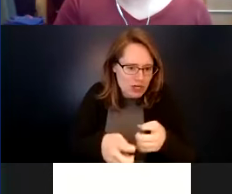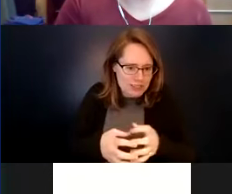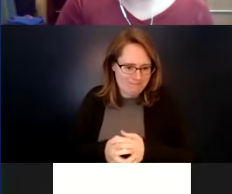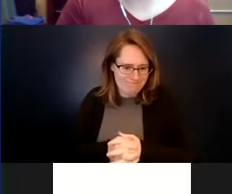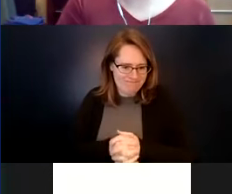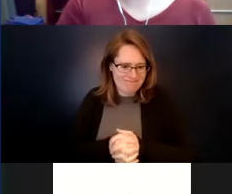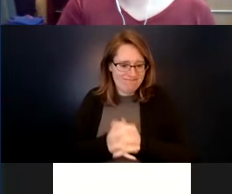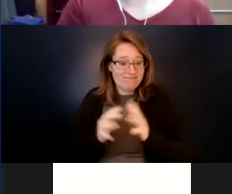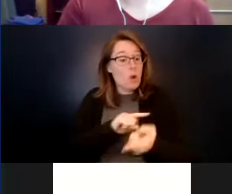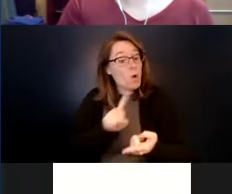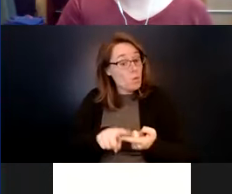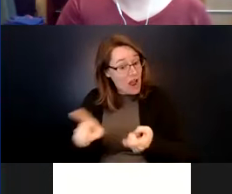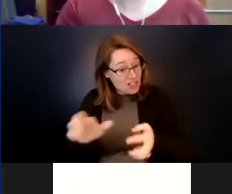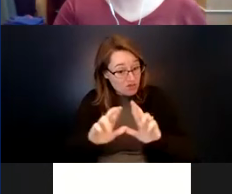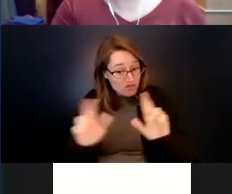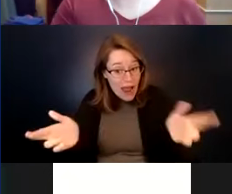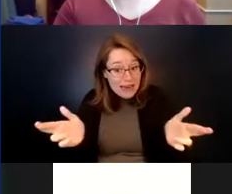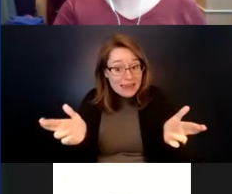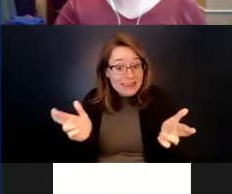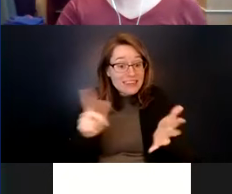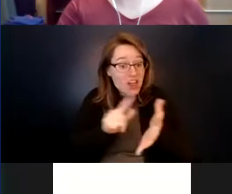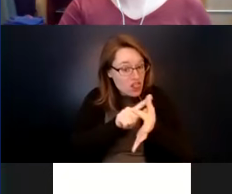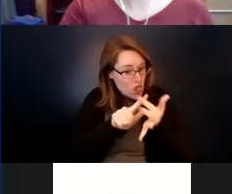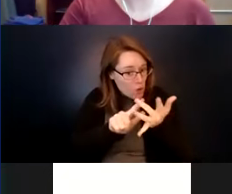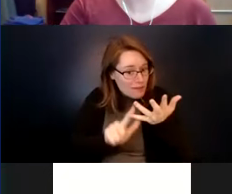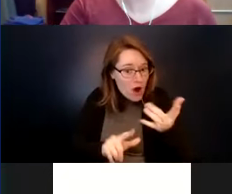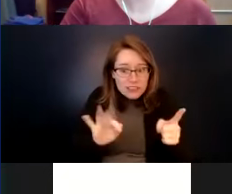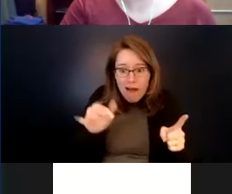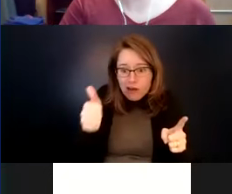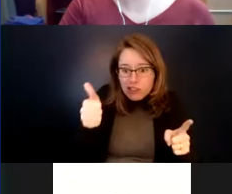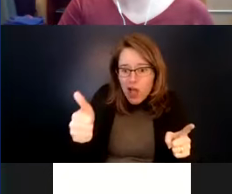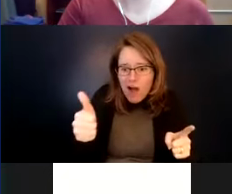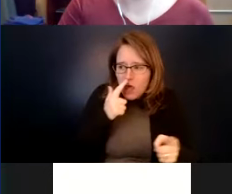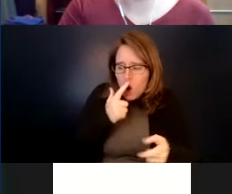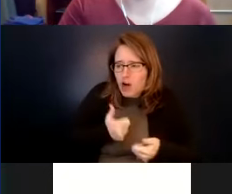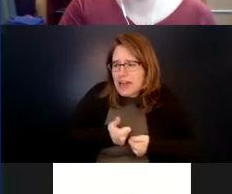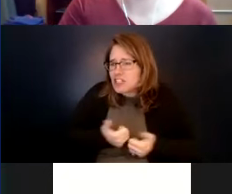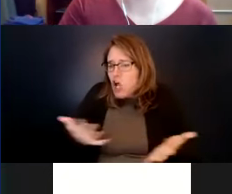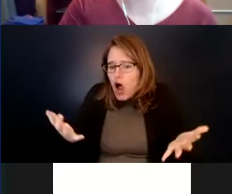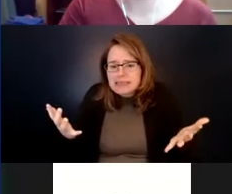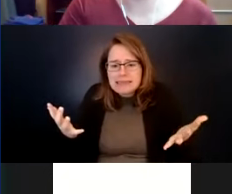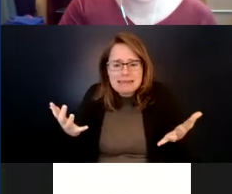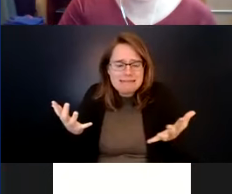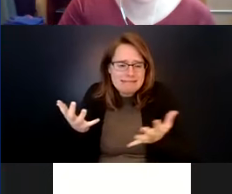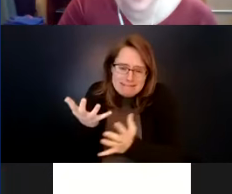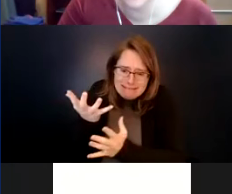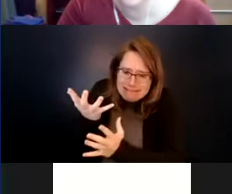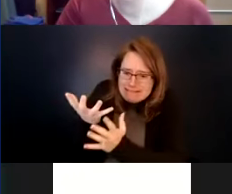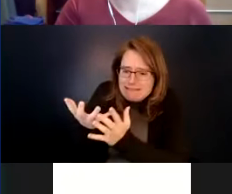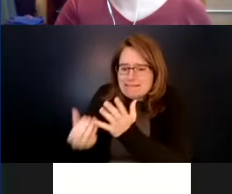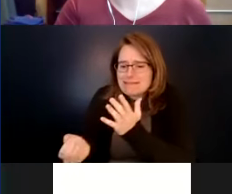then when you're ready, take those parts of yourself that are exhausted, that are dying, that are sloughing